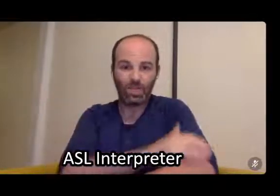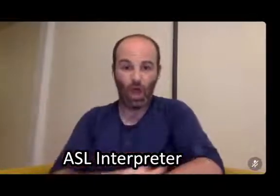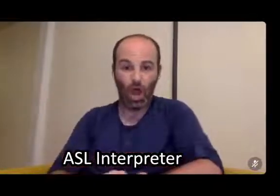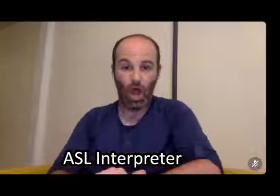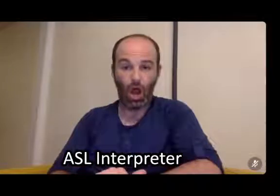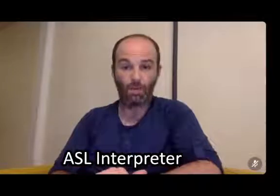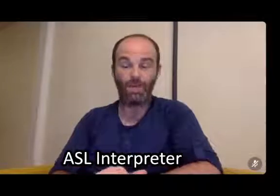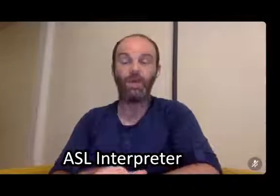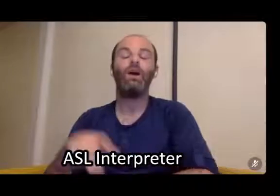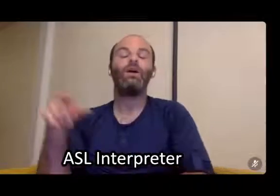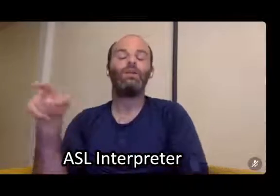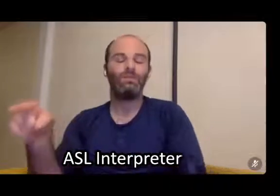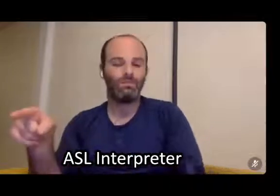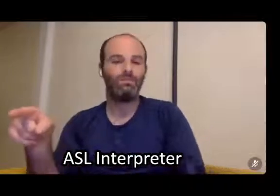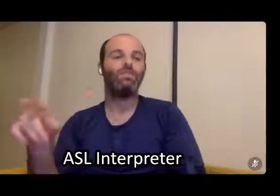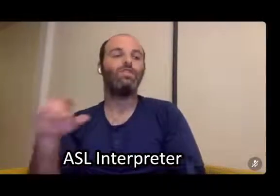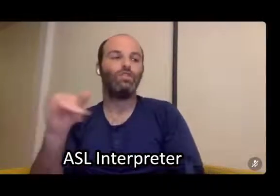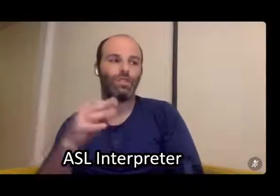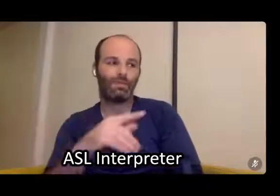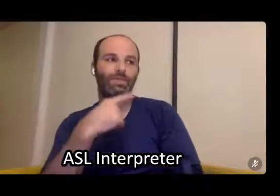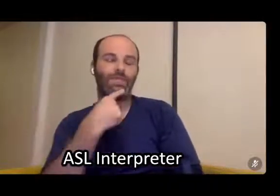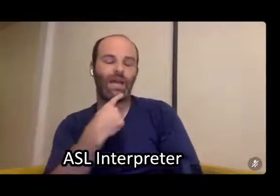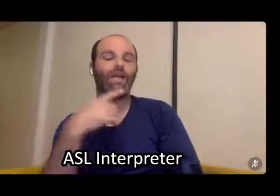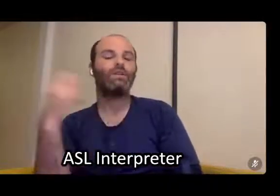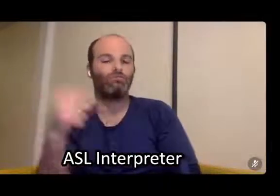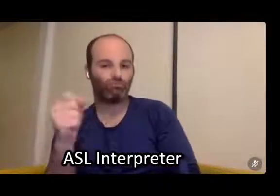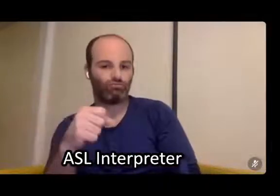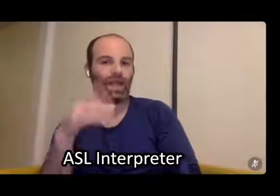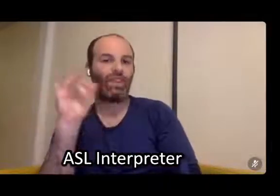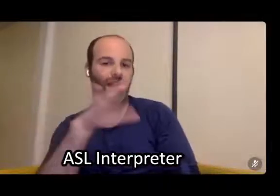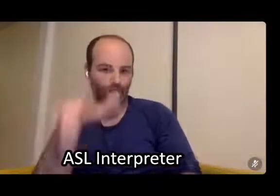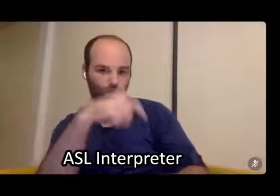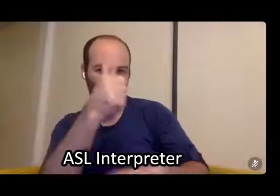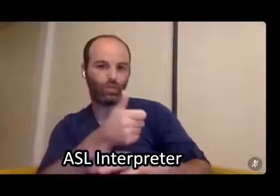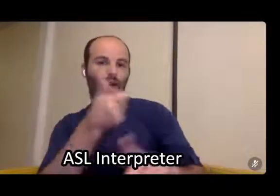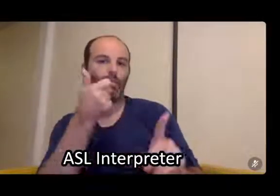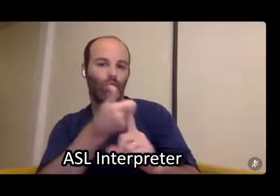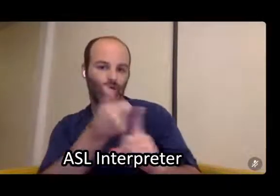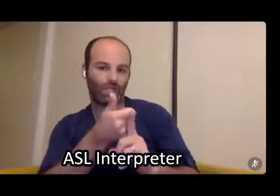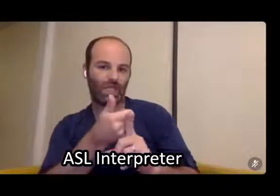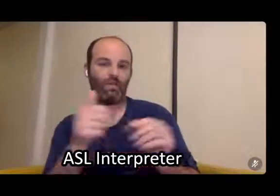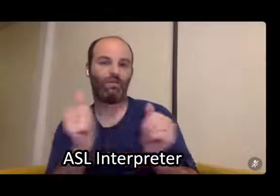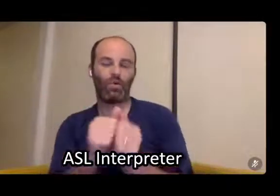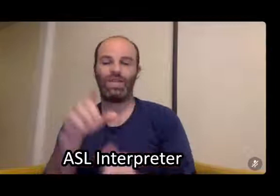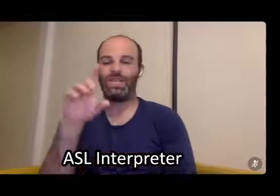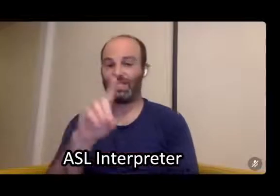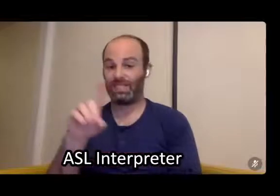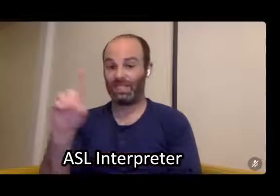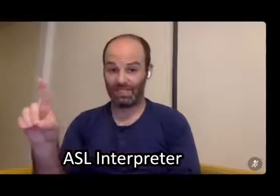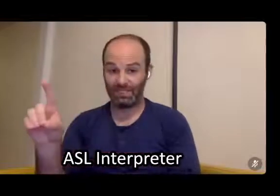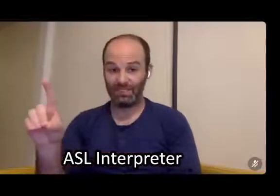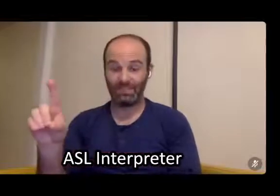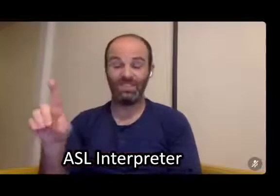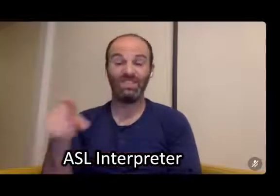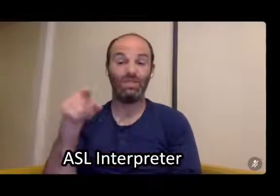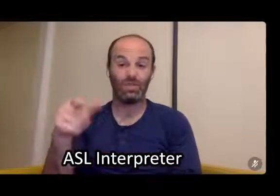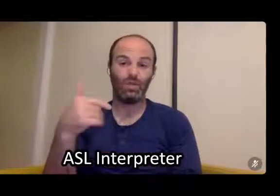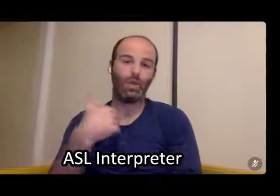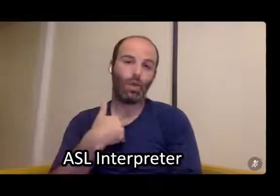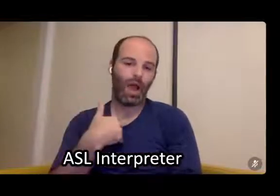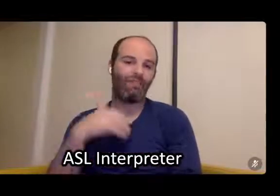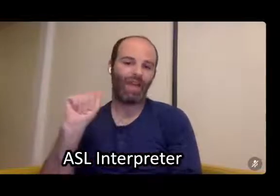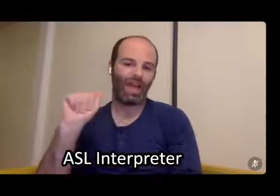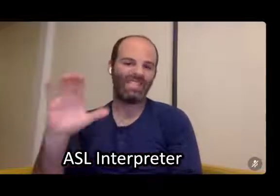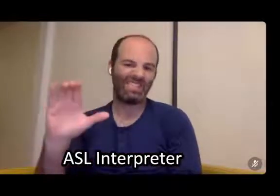yourself. And with D&D, you definitely have the armor class would vary.